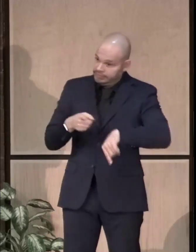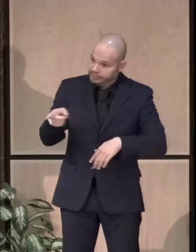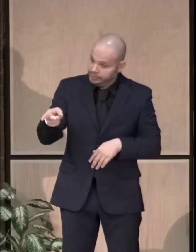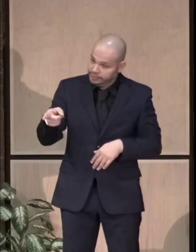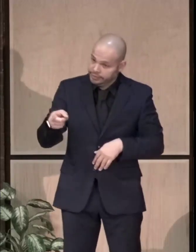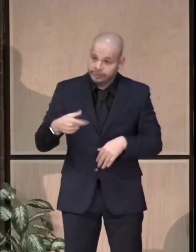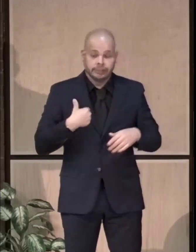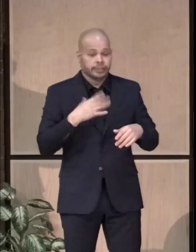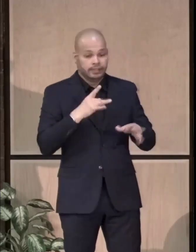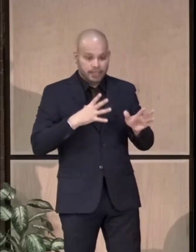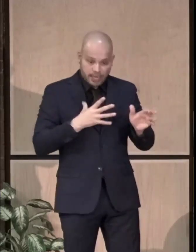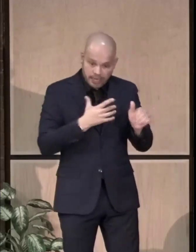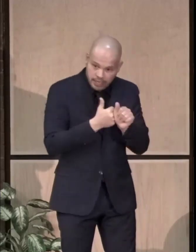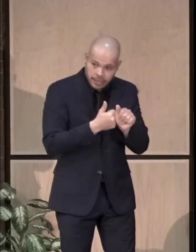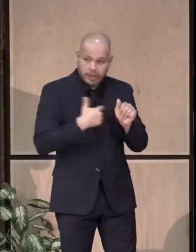we,